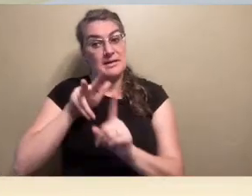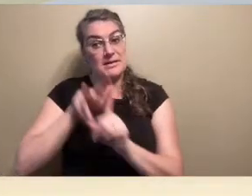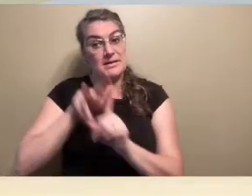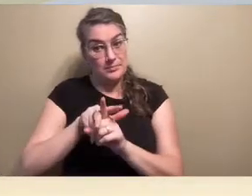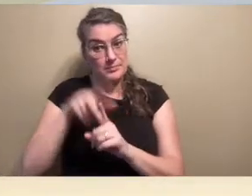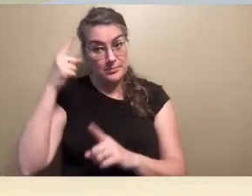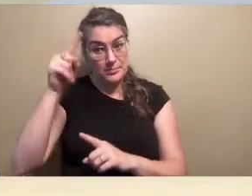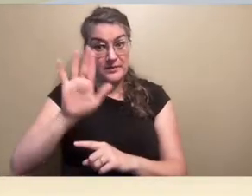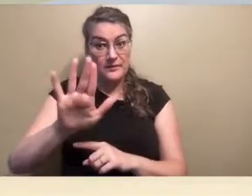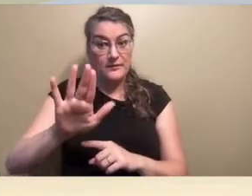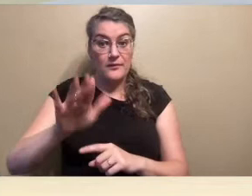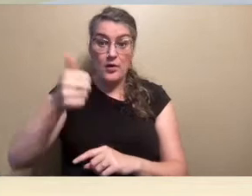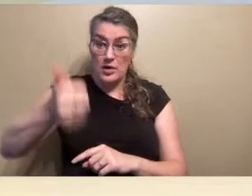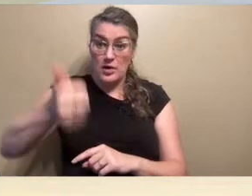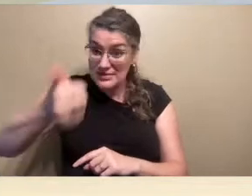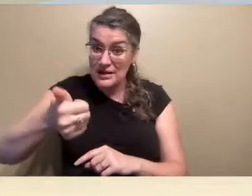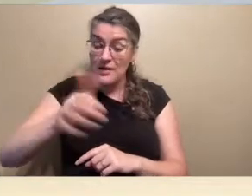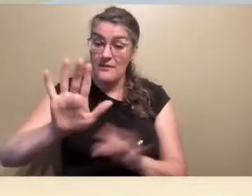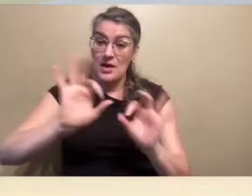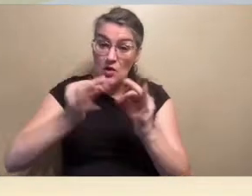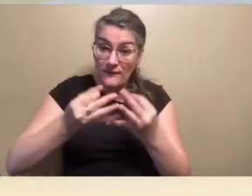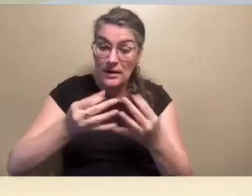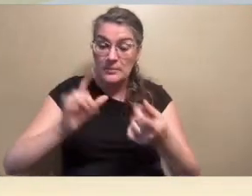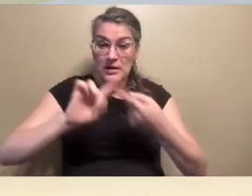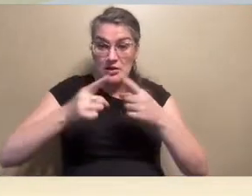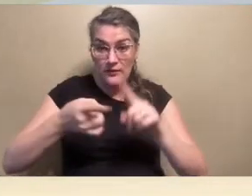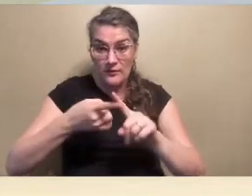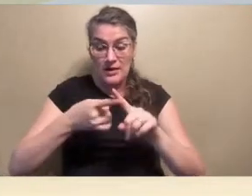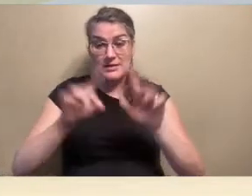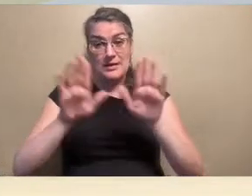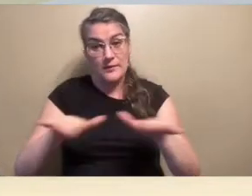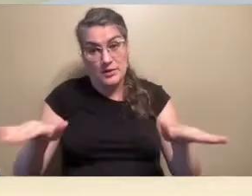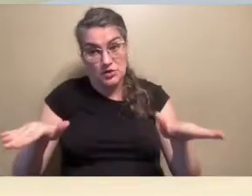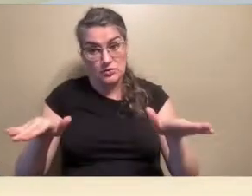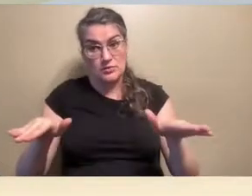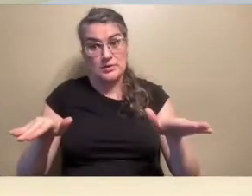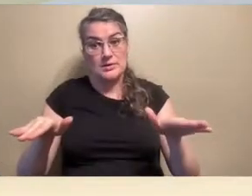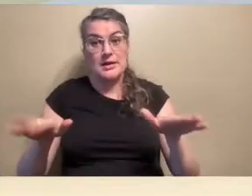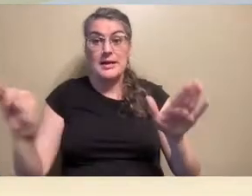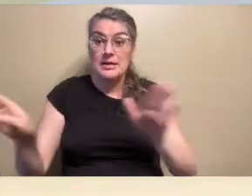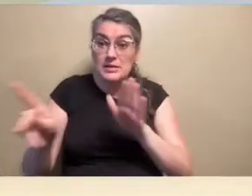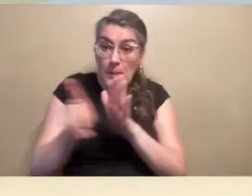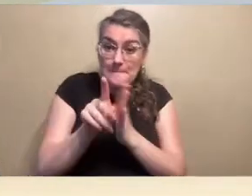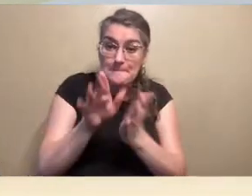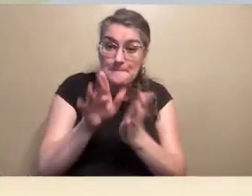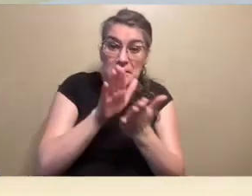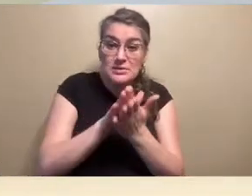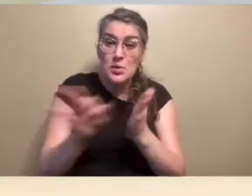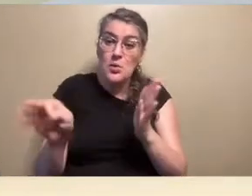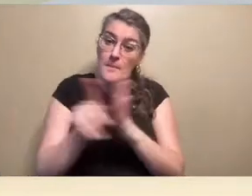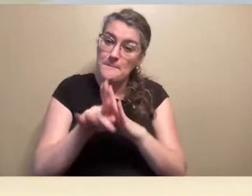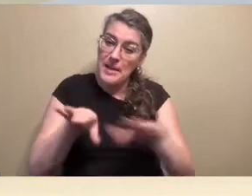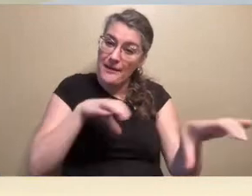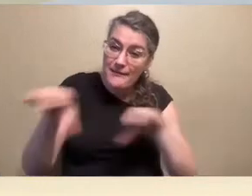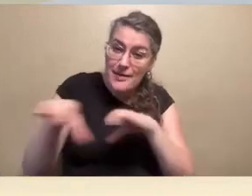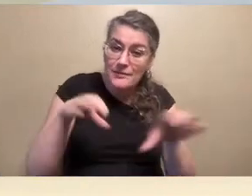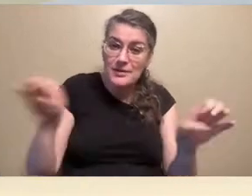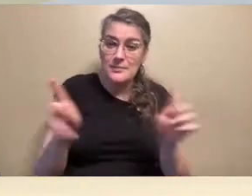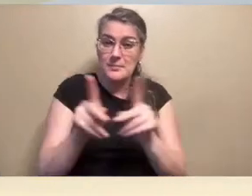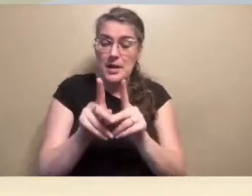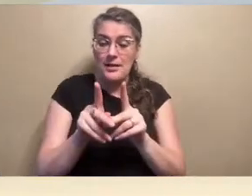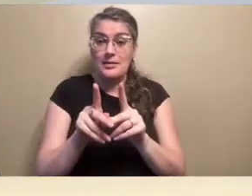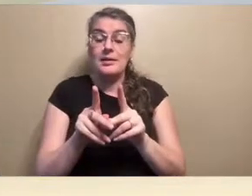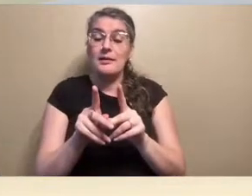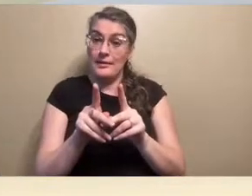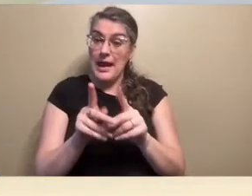so that they can return to school and enjoy their activities and sports and music, for our seniors so they can socialize and